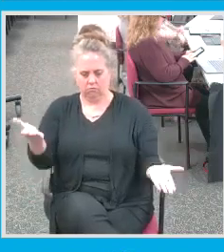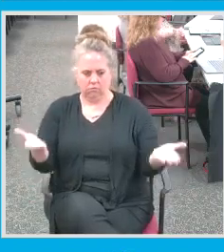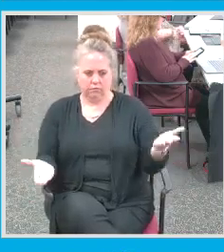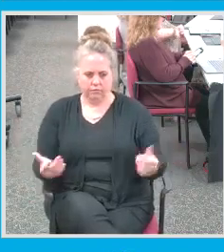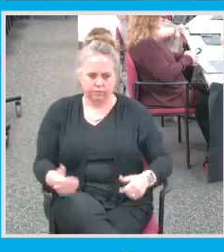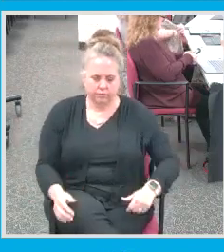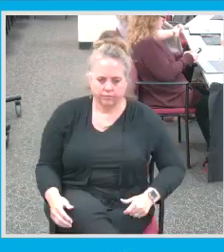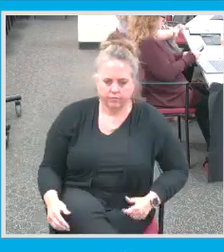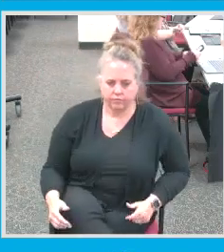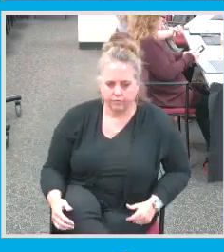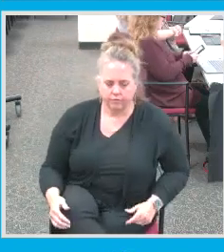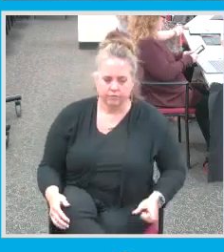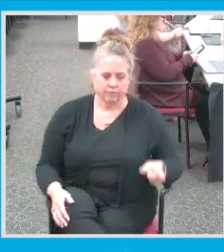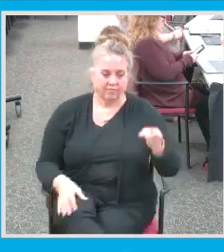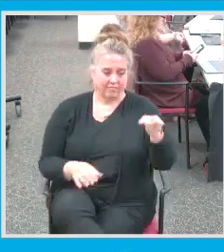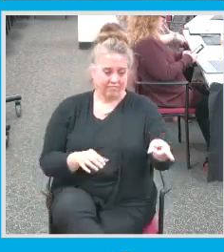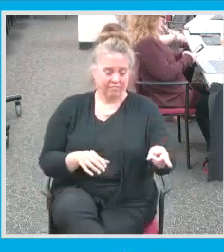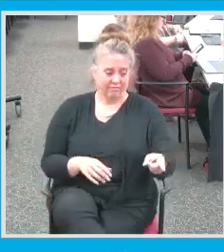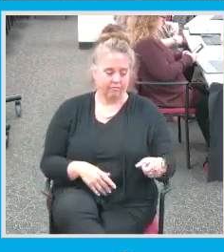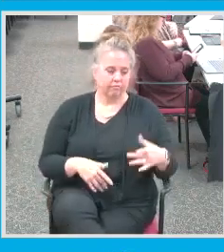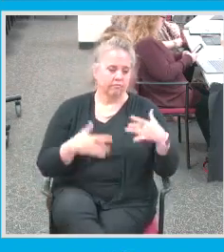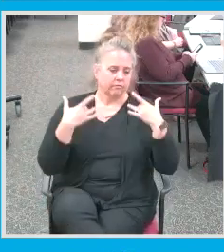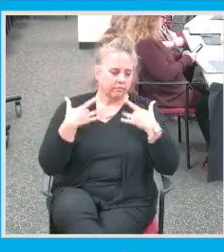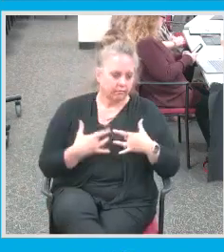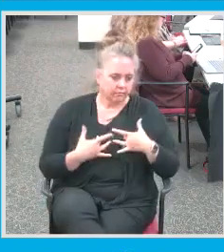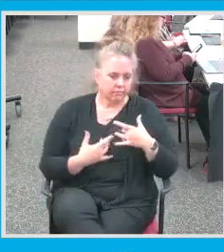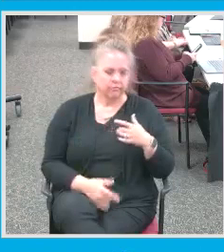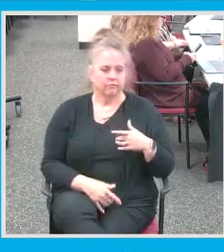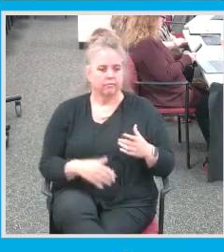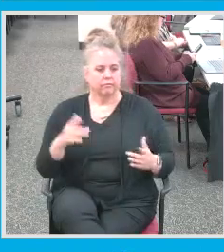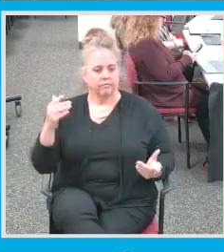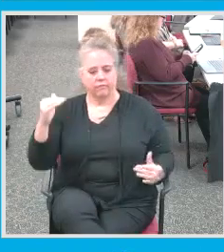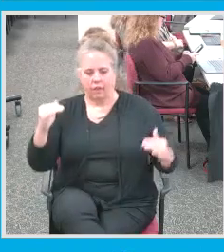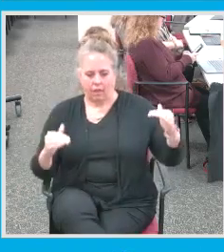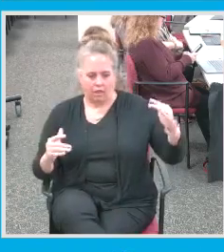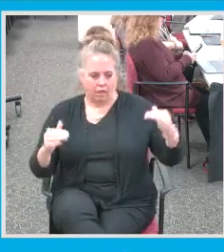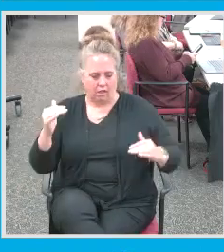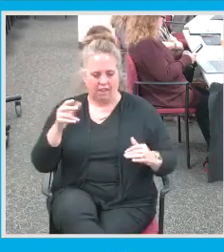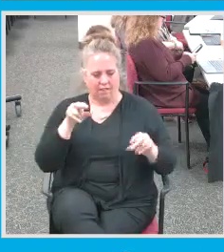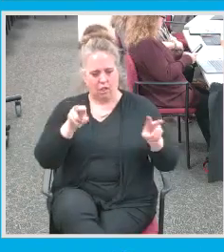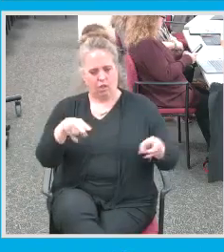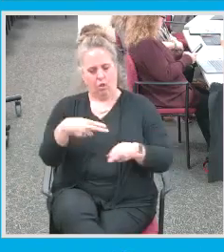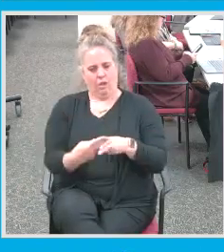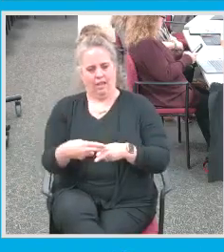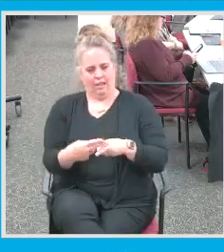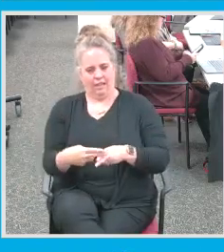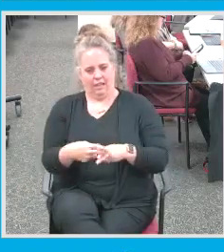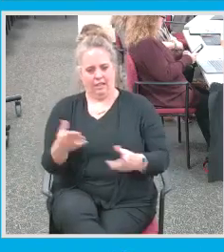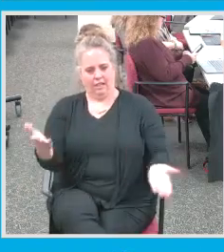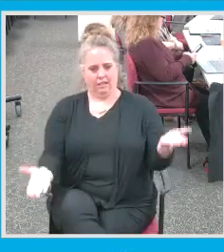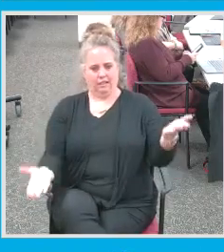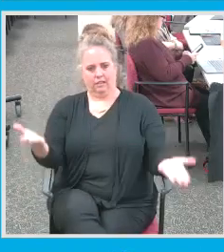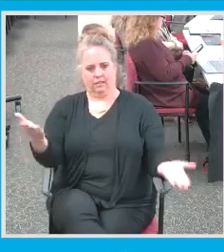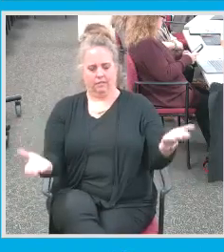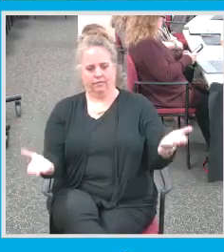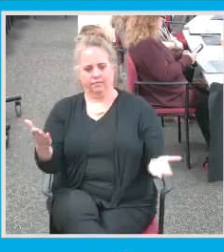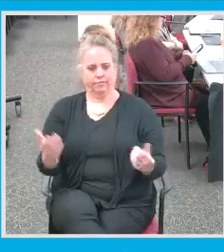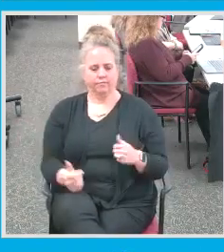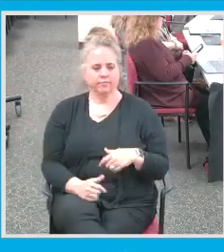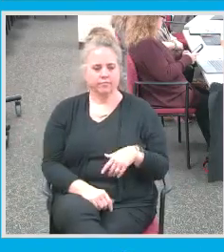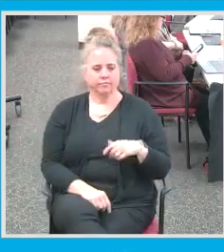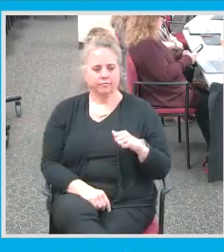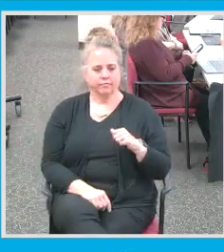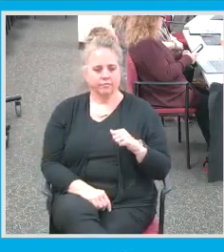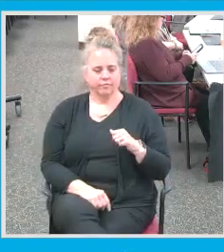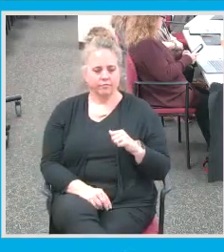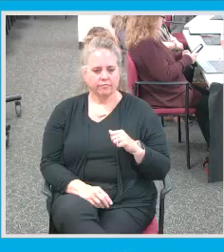maybe those things get weighed differently. So, And I think that's some of the medium ground that I'm talking about here. Being able to identify